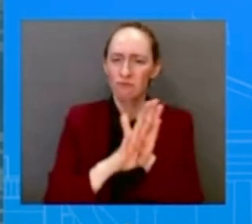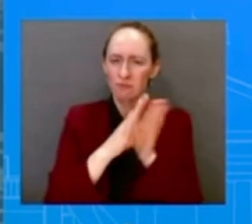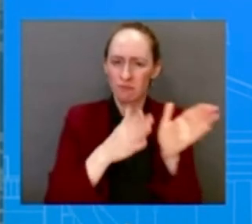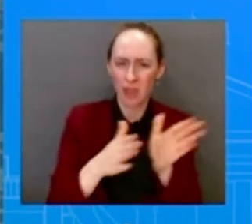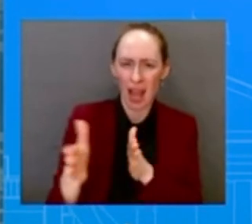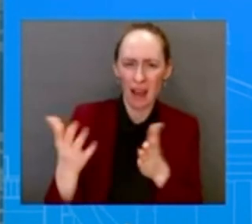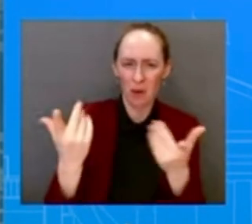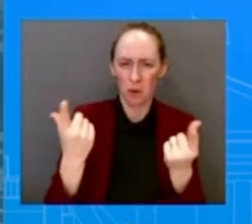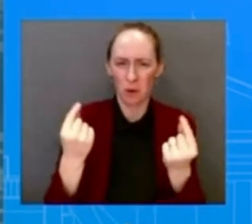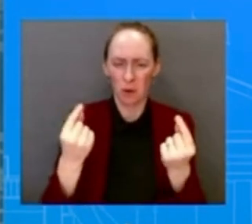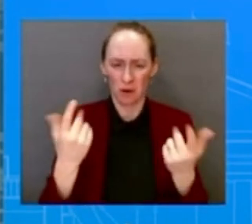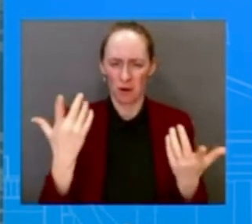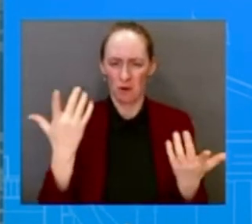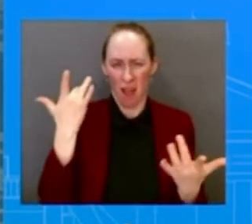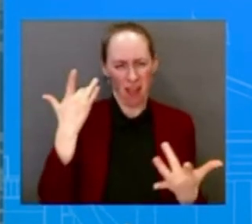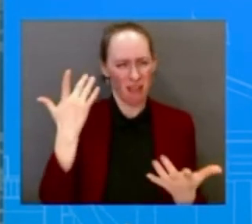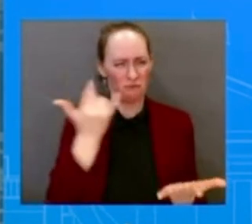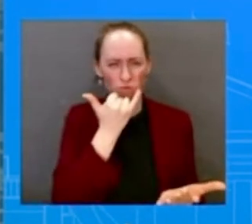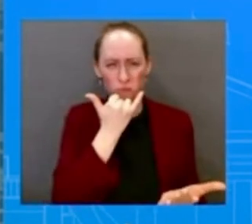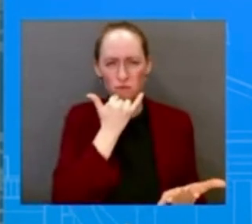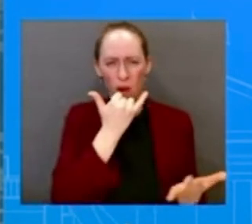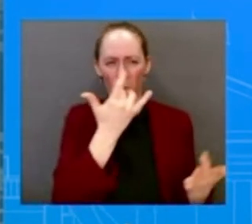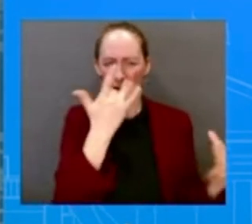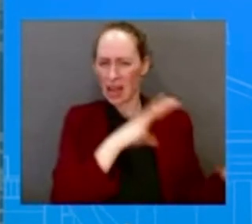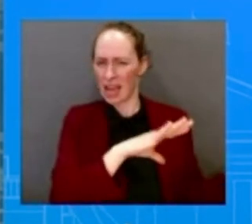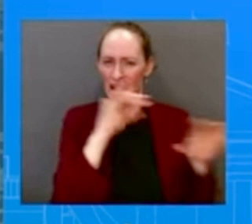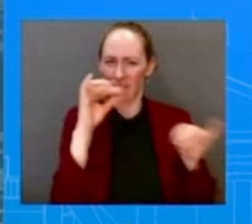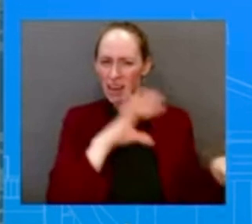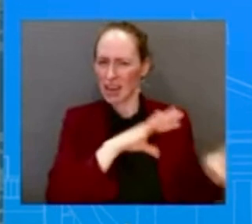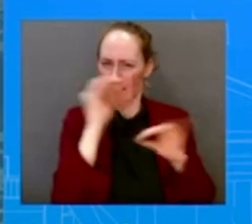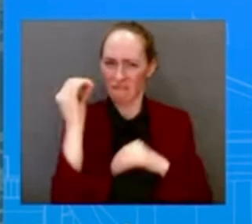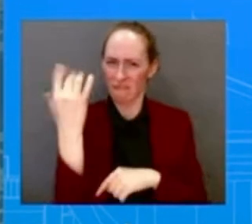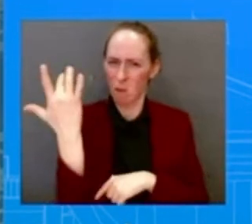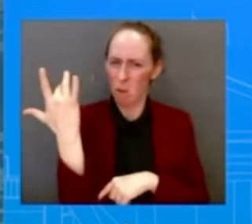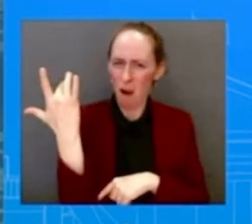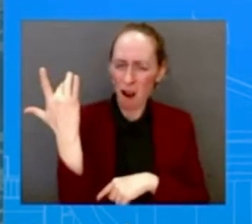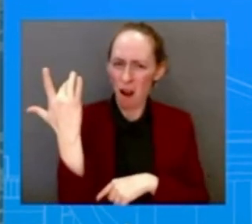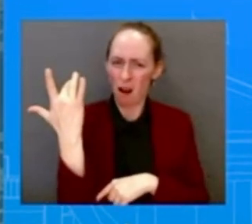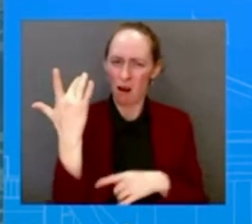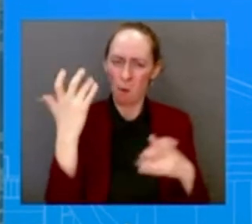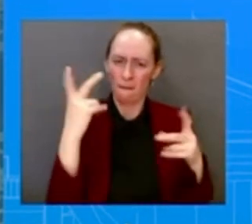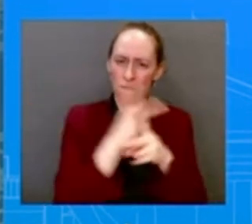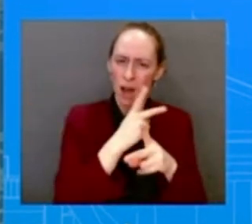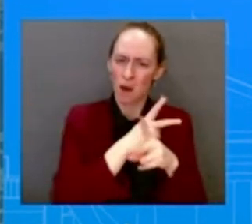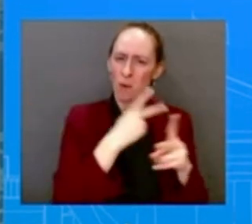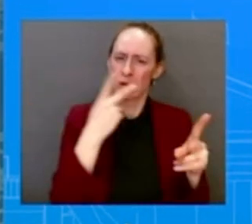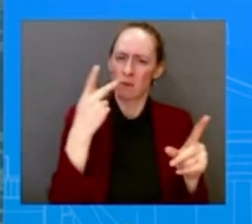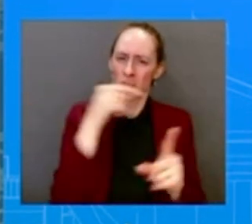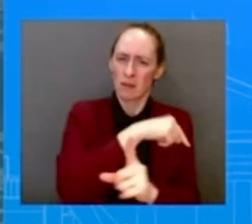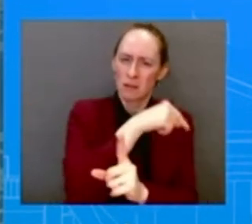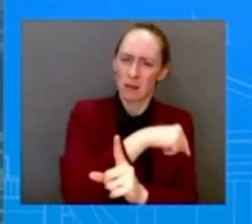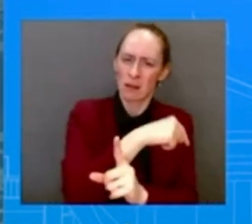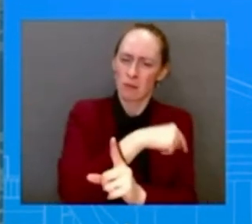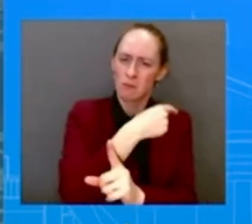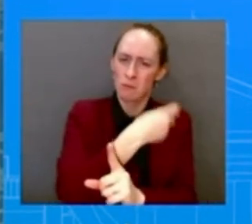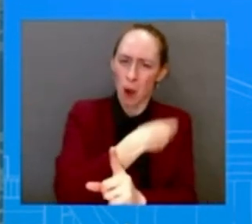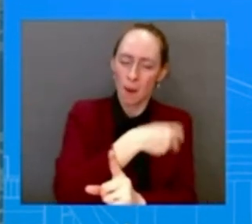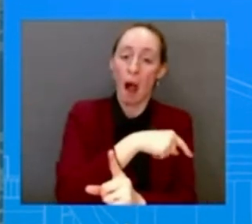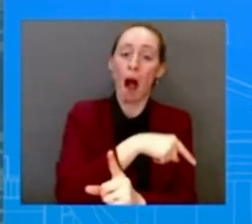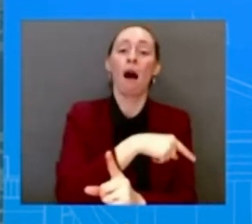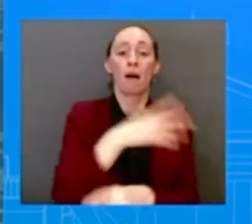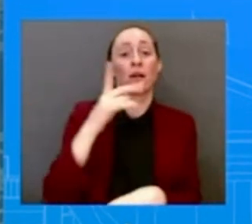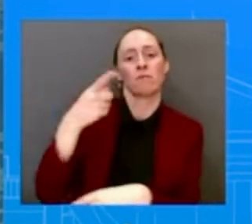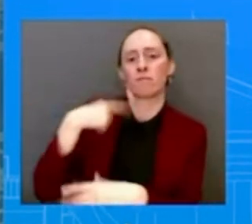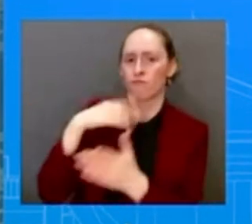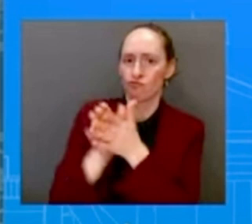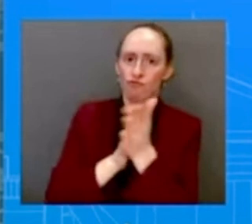welcome President Lula's ideas and perspectives on how we can get at the root causes of all the migration in this hemisphere.